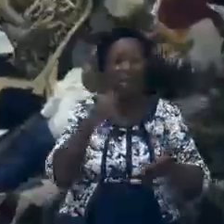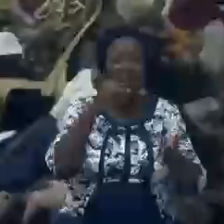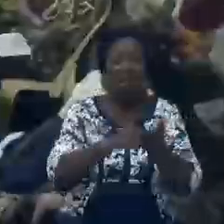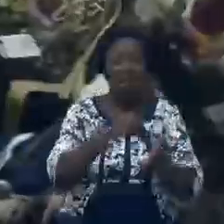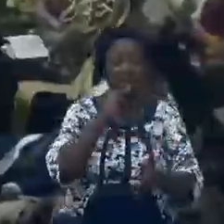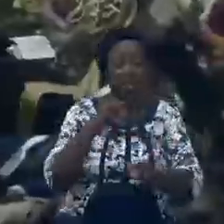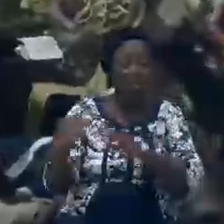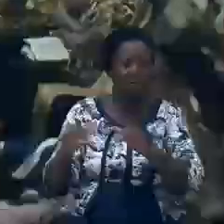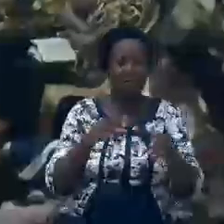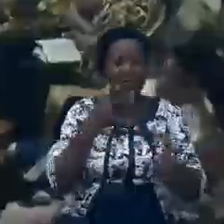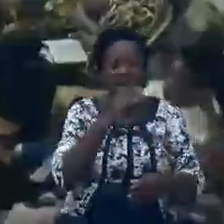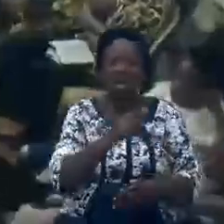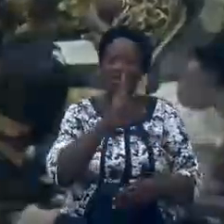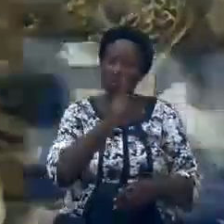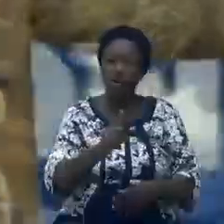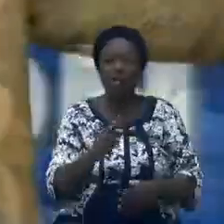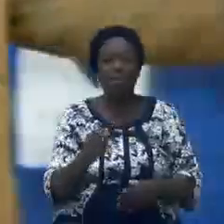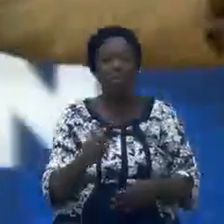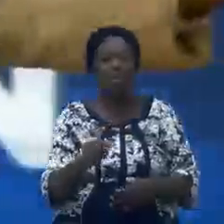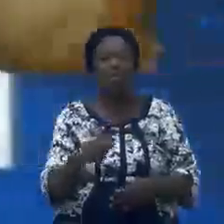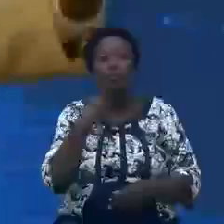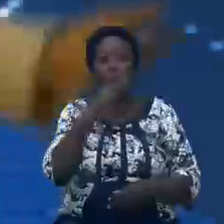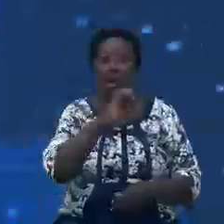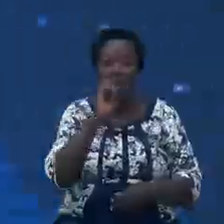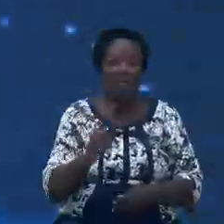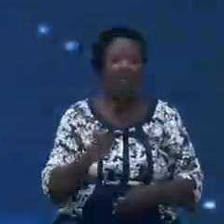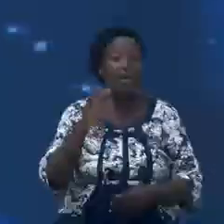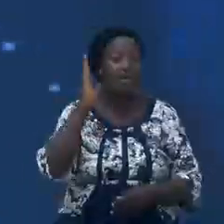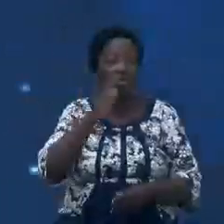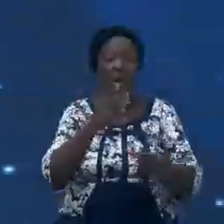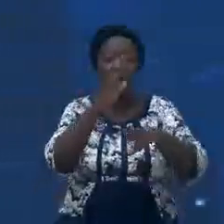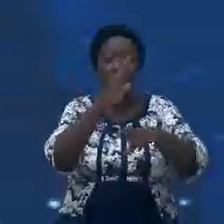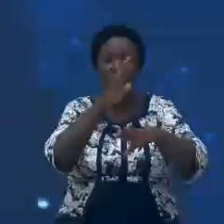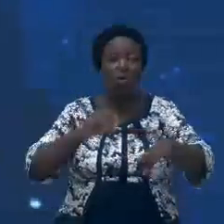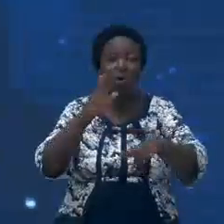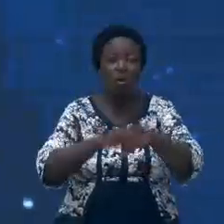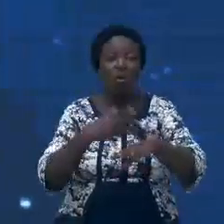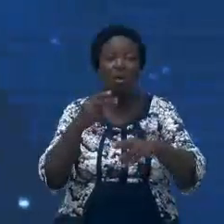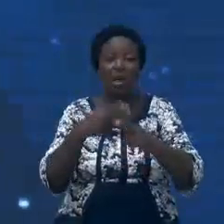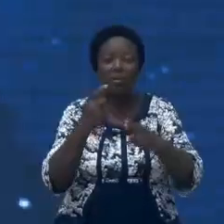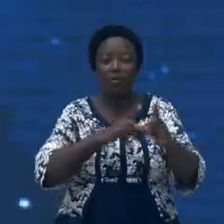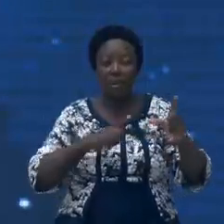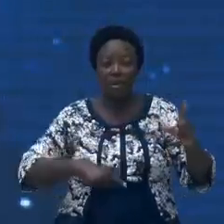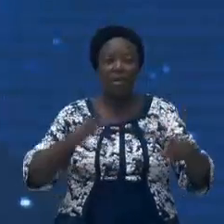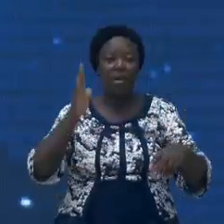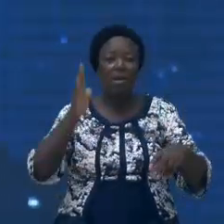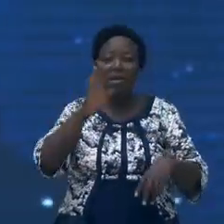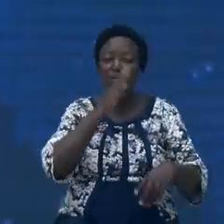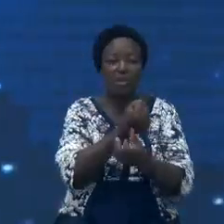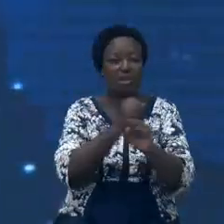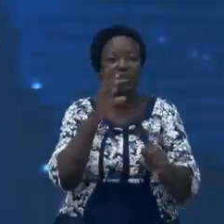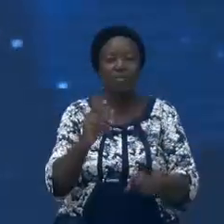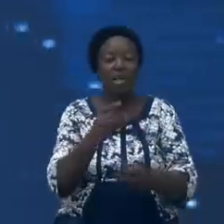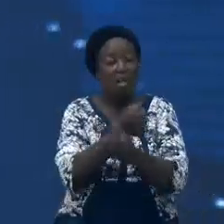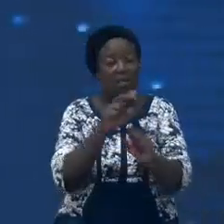is done. There's assurance. There's assurance. Whosoever shall call on the name